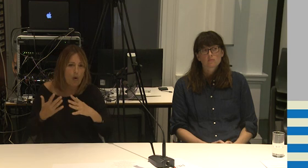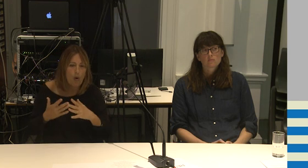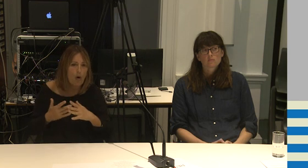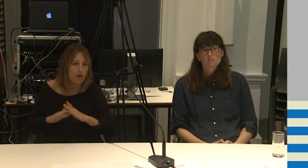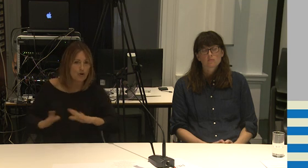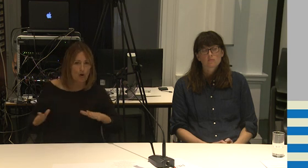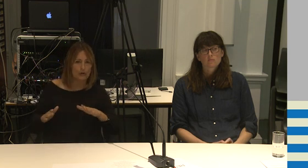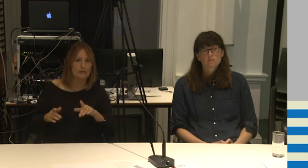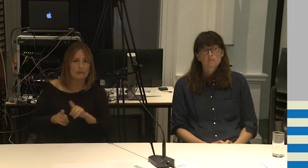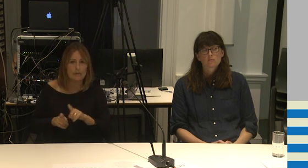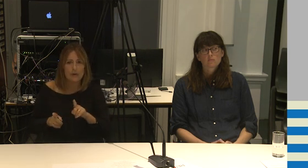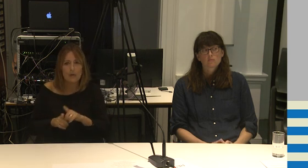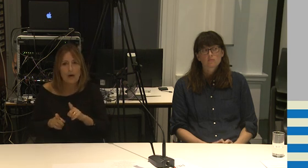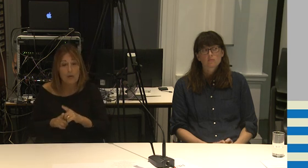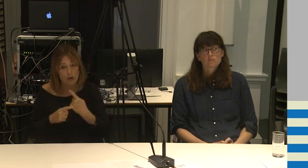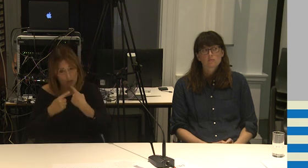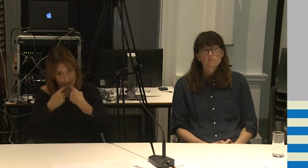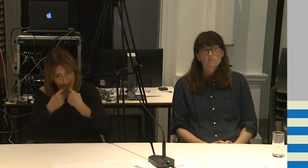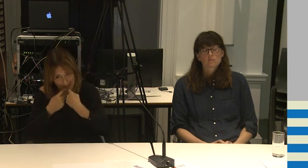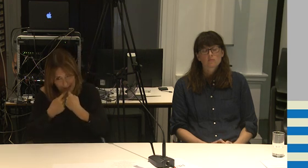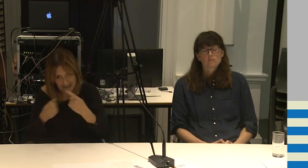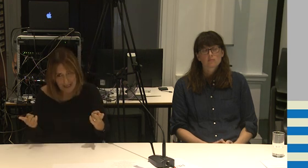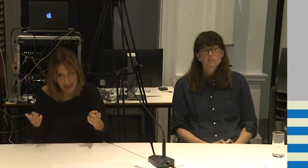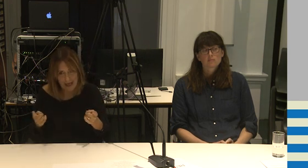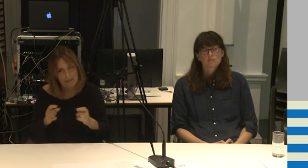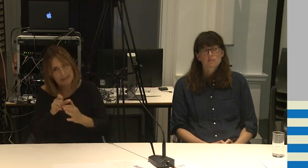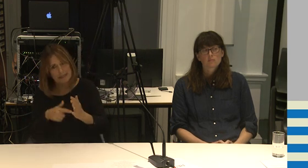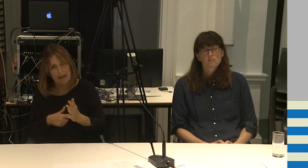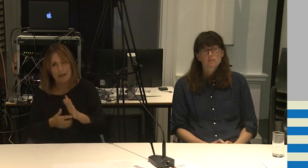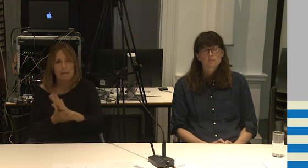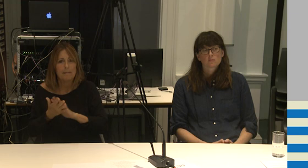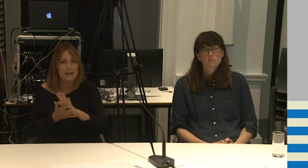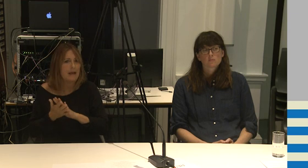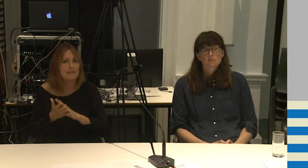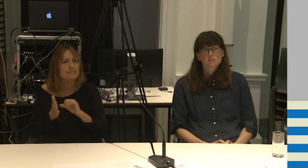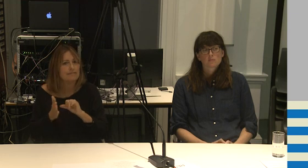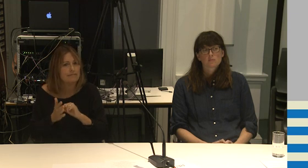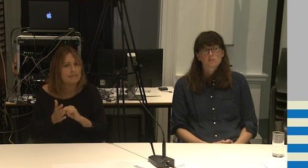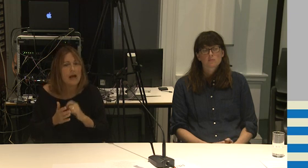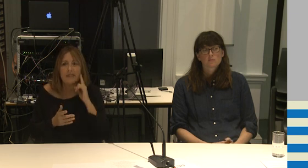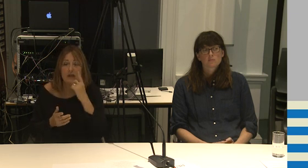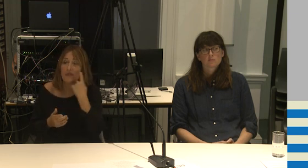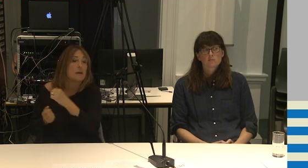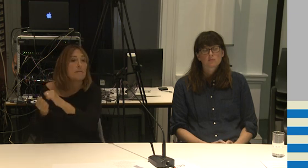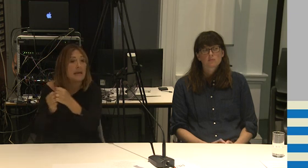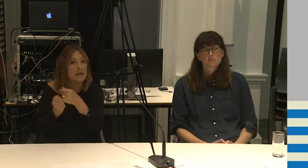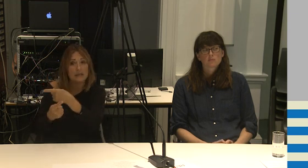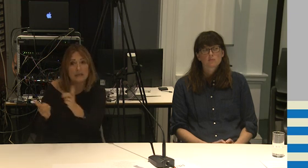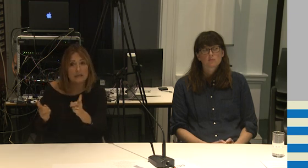discrimination that comes with disclosing. When it comes to peers, I think people would be quite surprised,